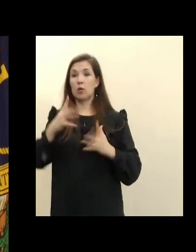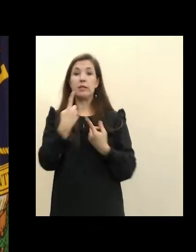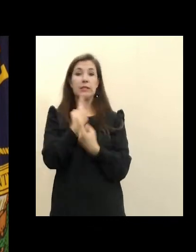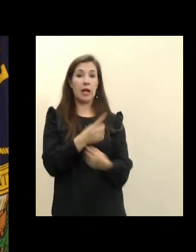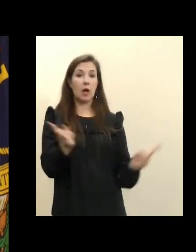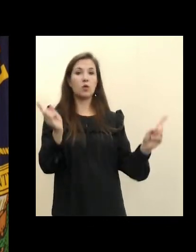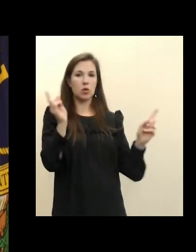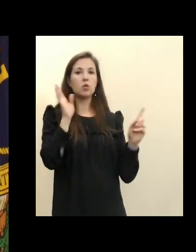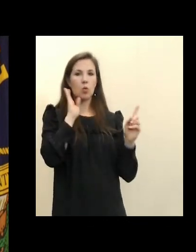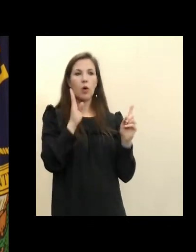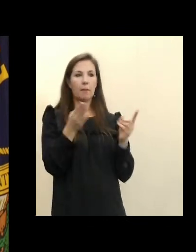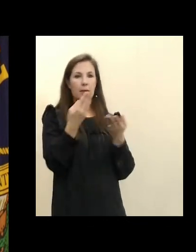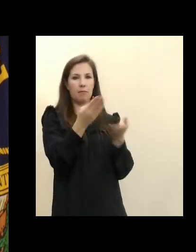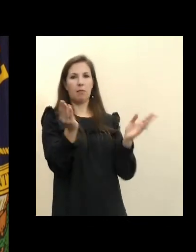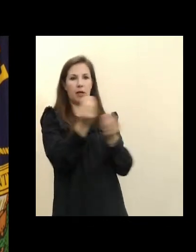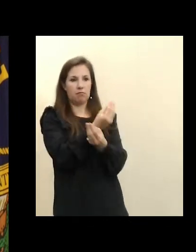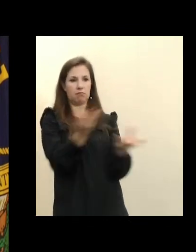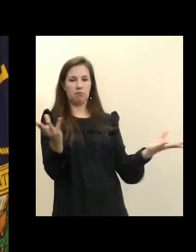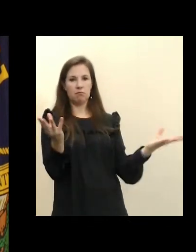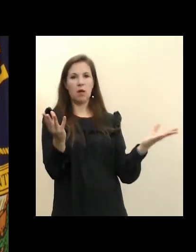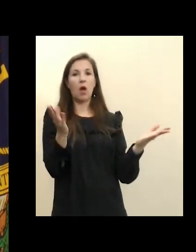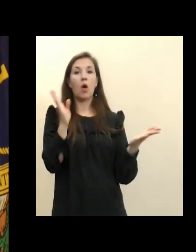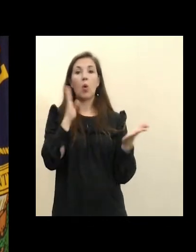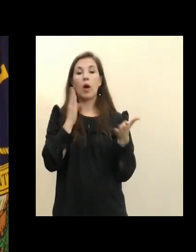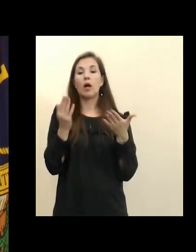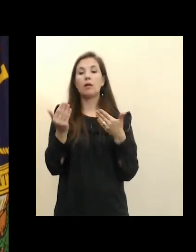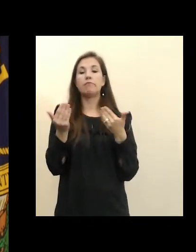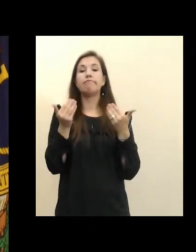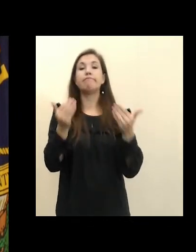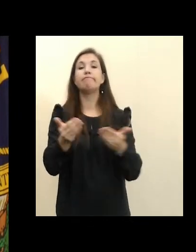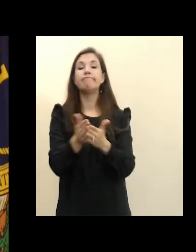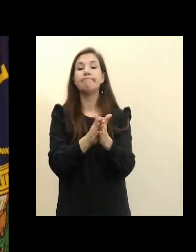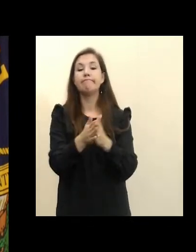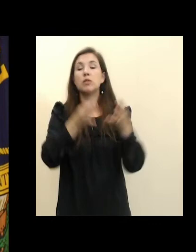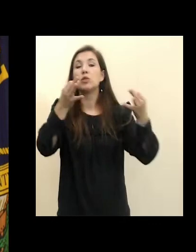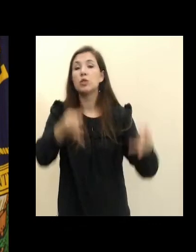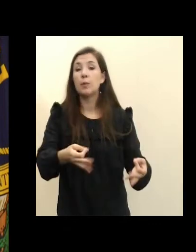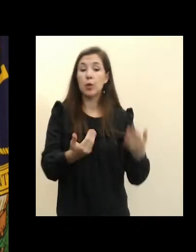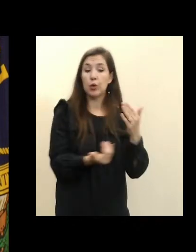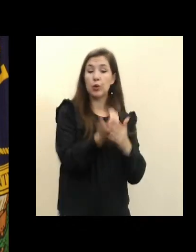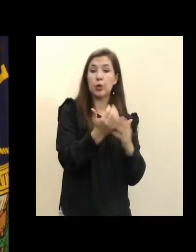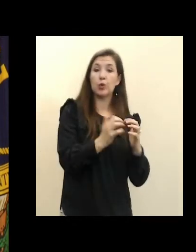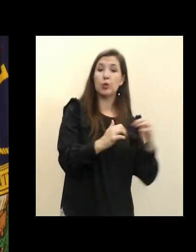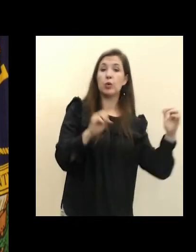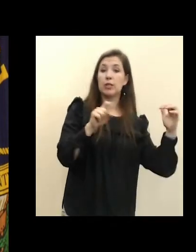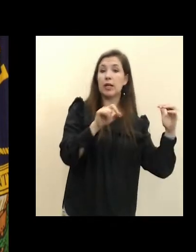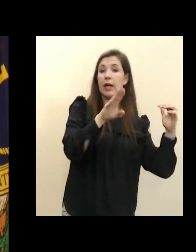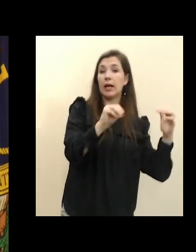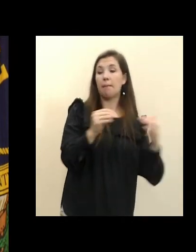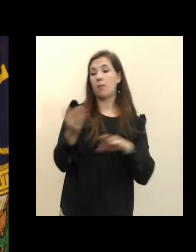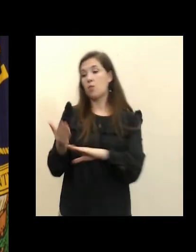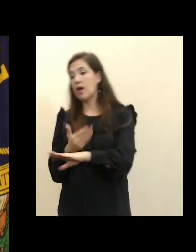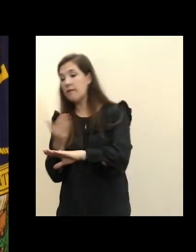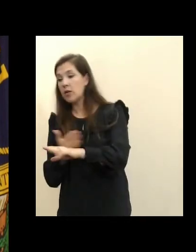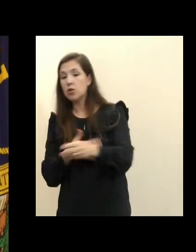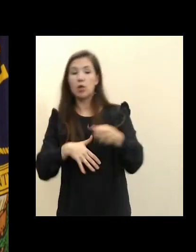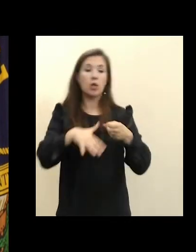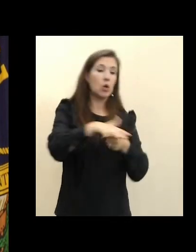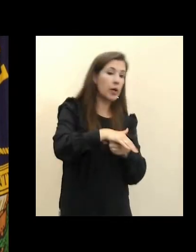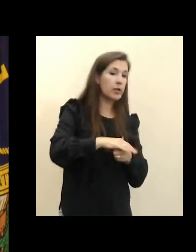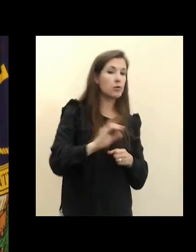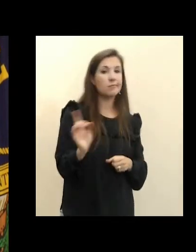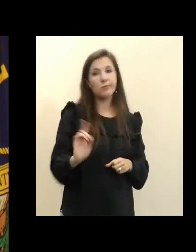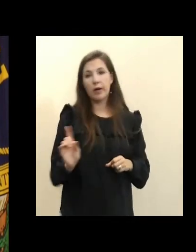released to the public. It will be a driving factor as to whether or not there is a new stadium or it's a renovation and a location.